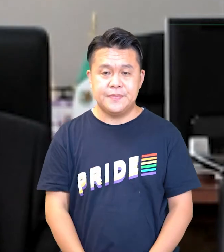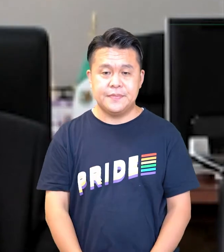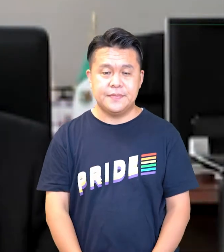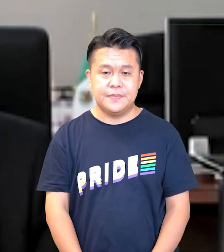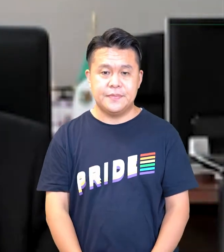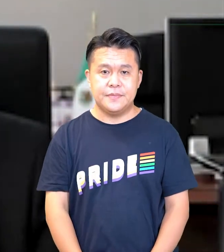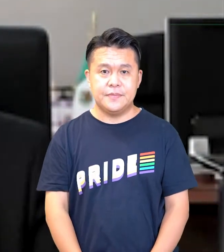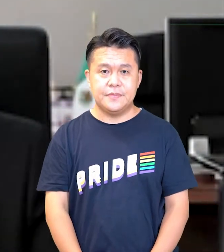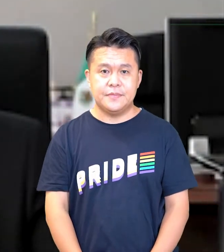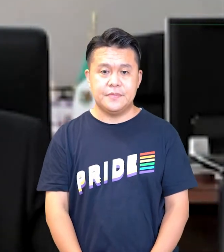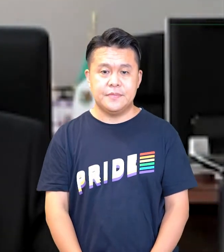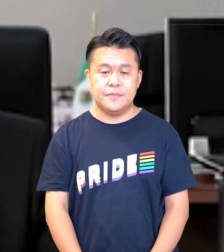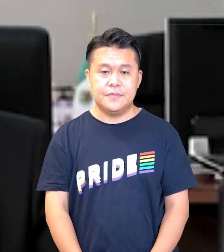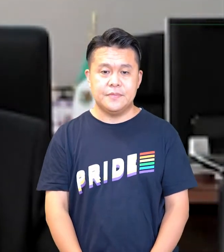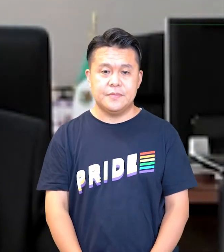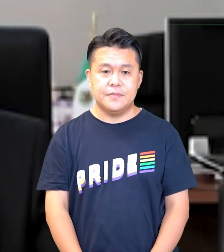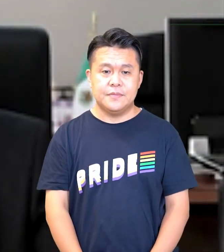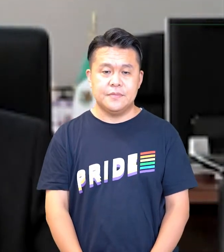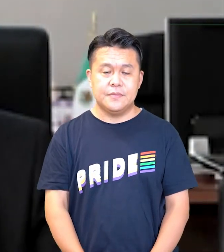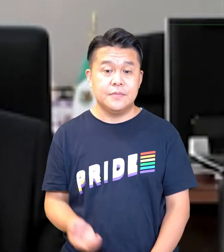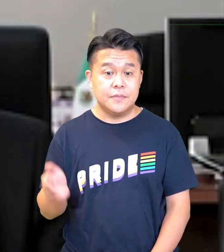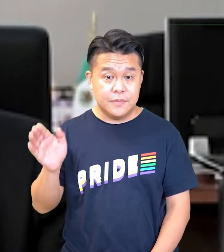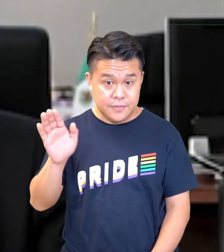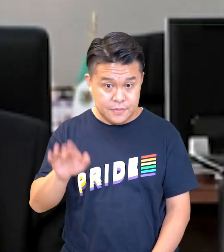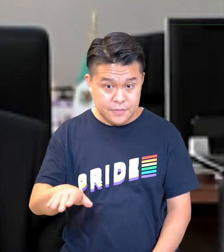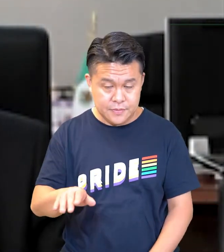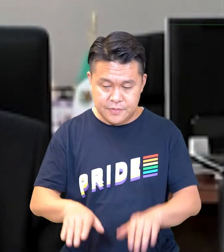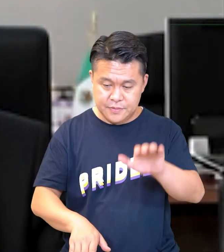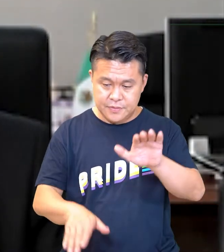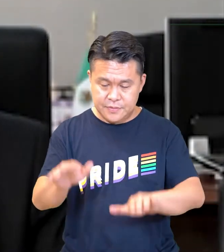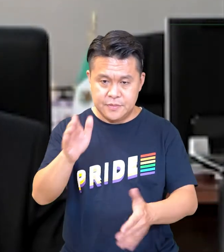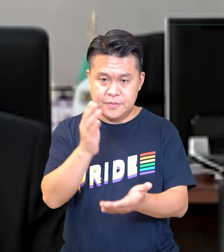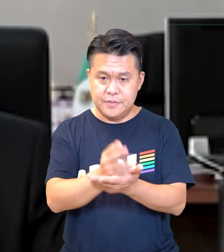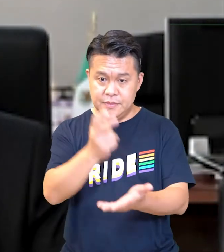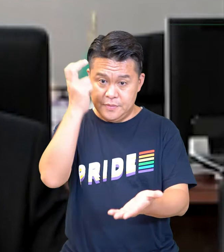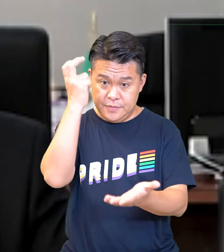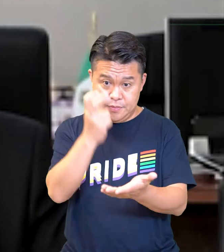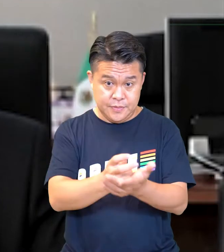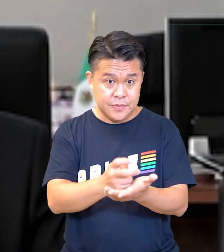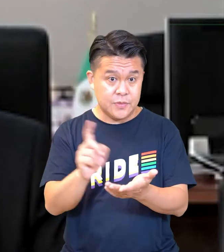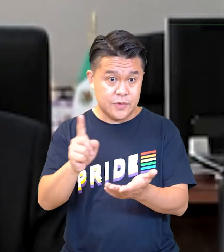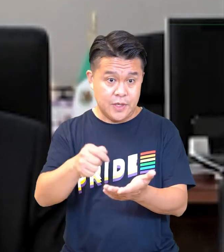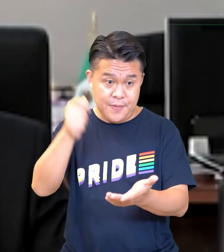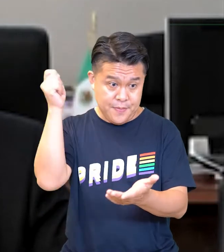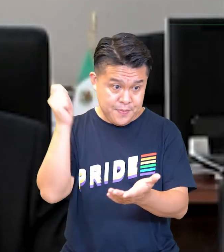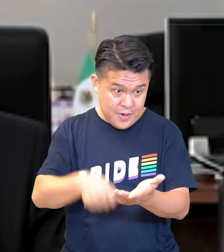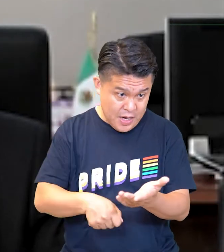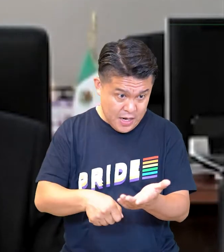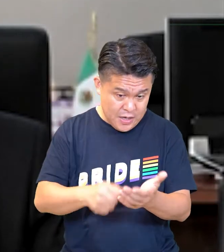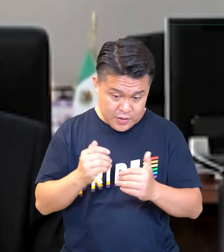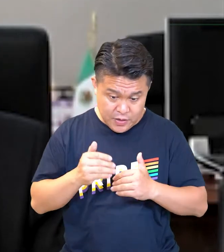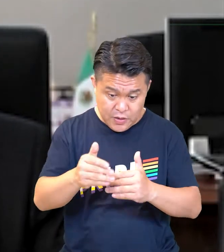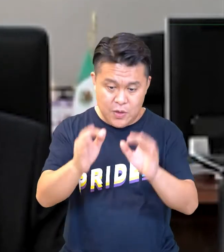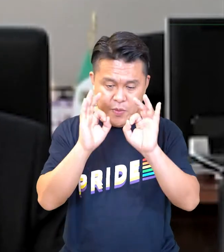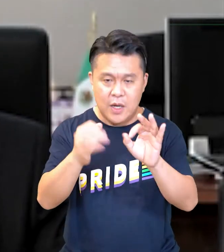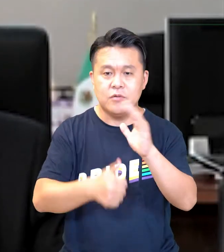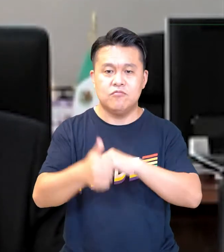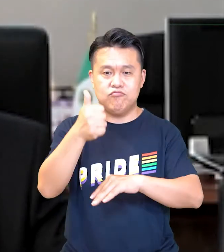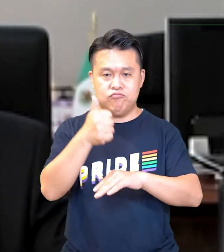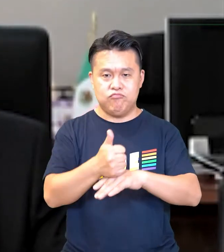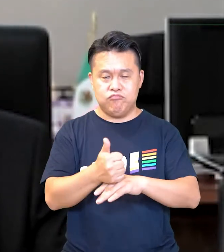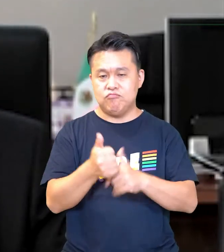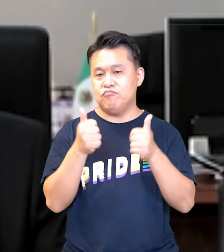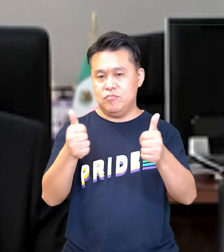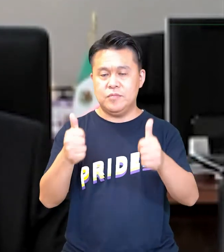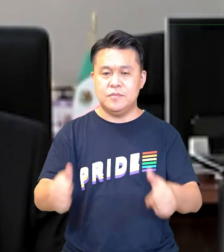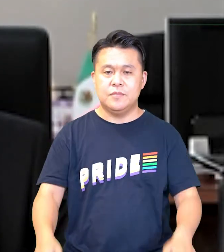travel course. Despite these setbacks, the process was highly successful, and I would